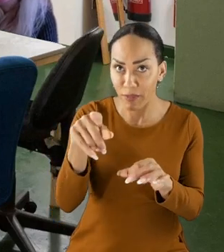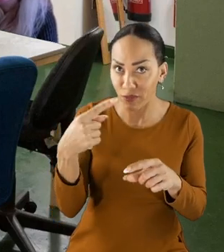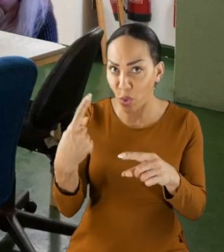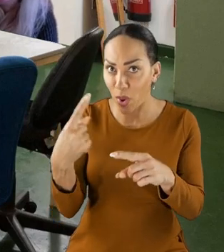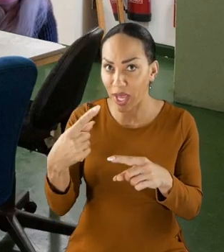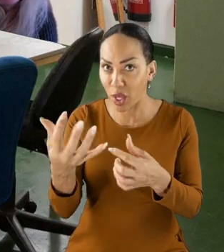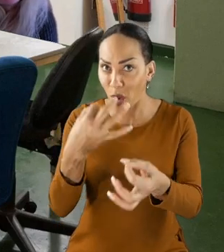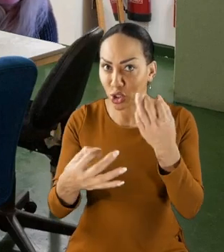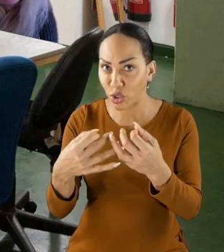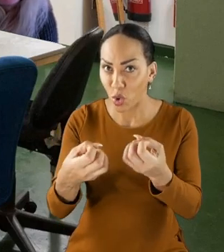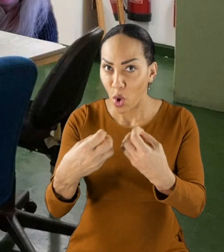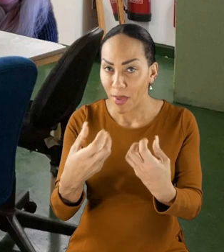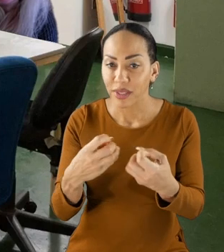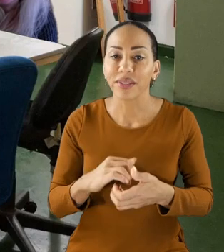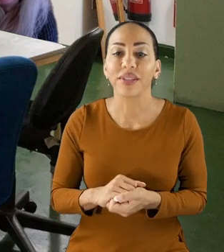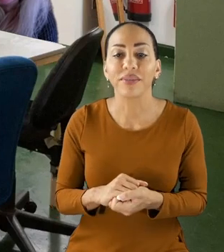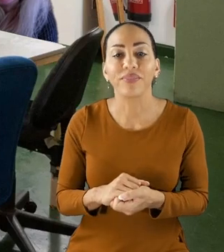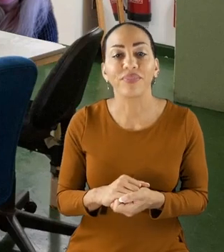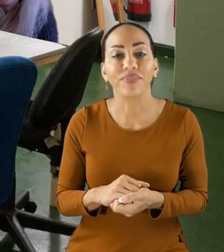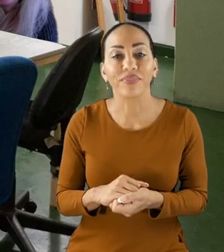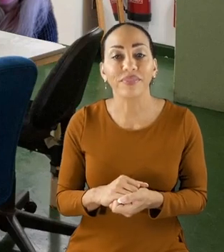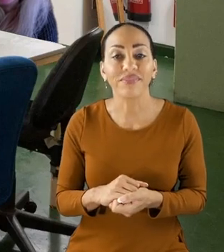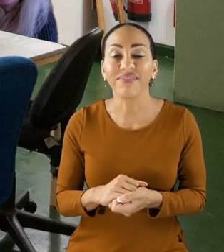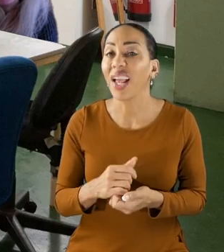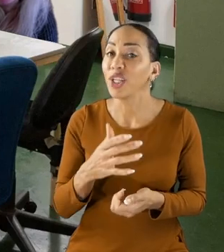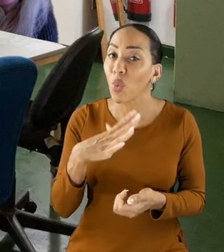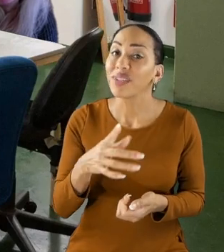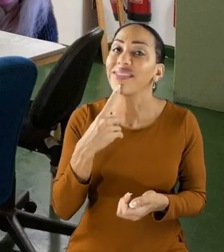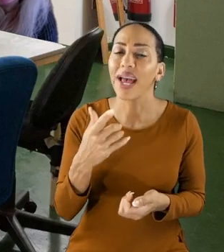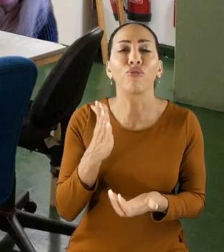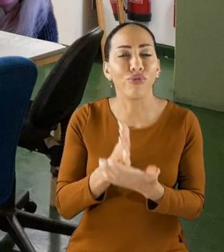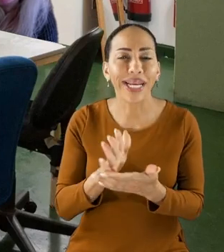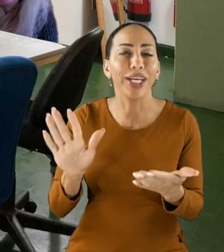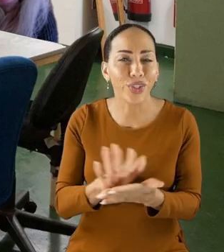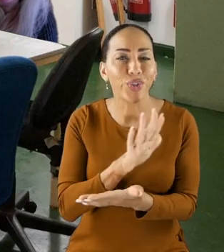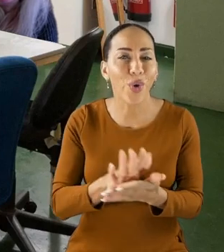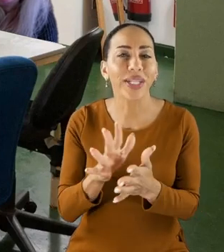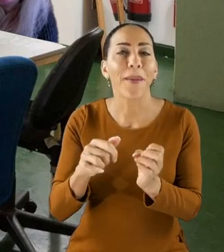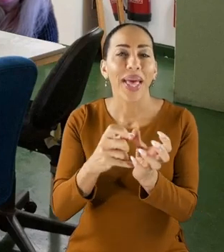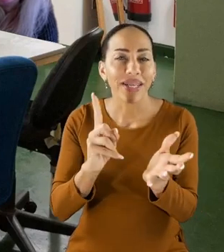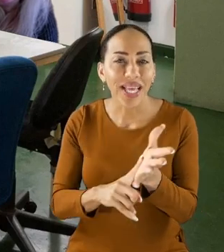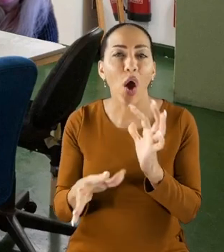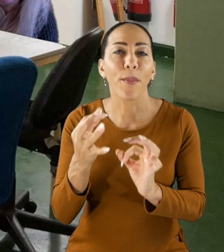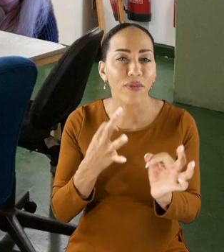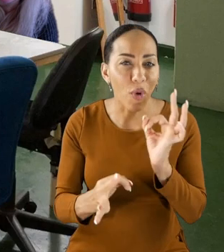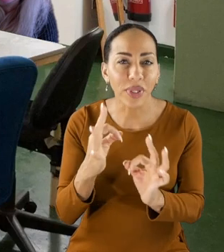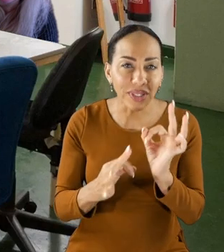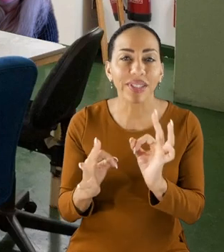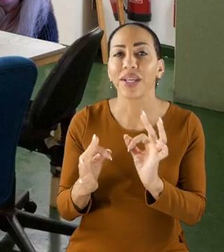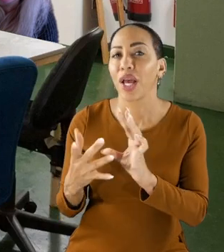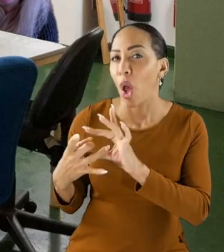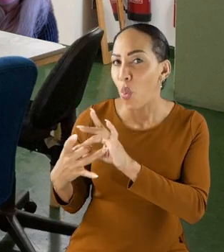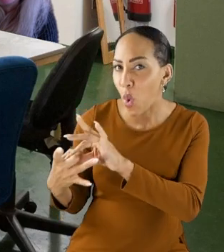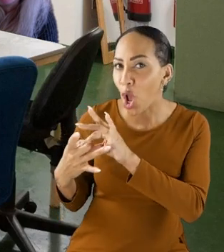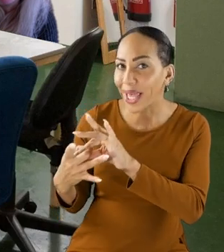or comment? It was just a really quick question. I mean, first, just a comment that I really enjoyed the BSL performance and the kind of